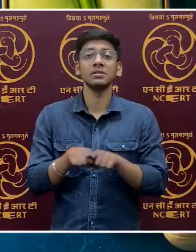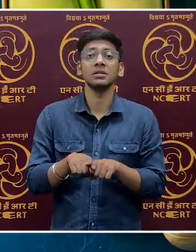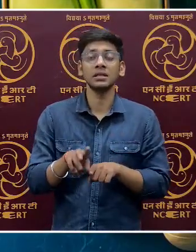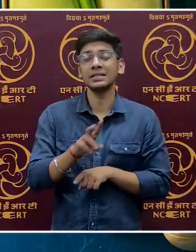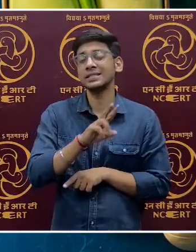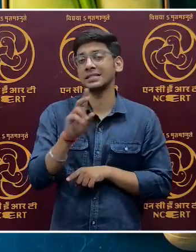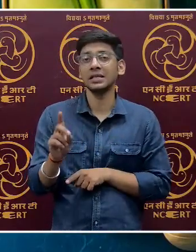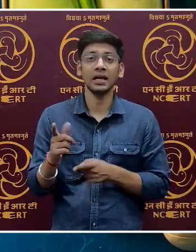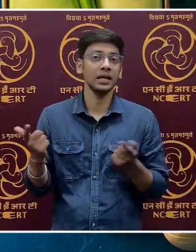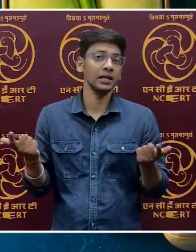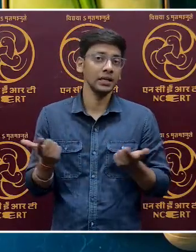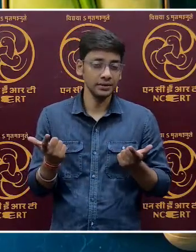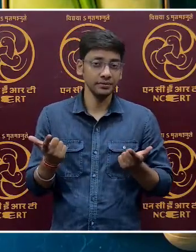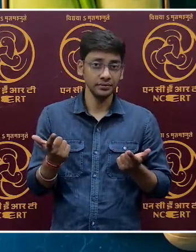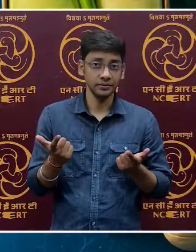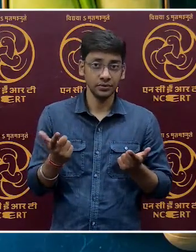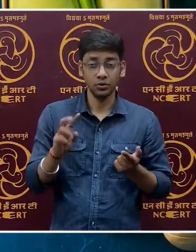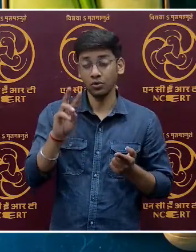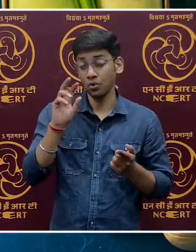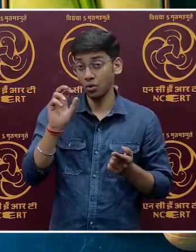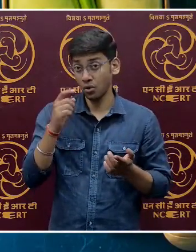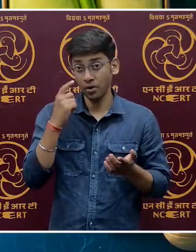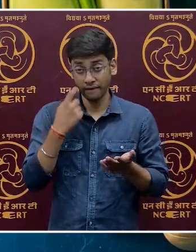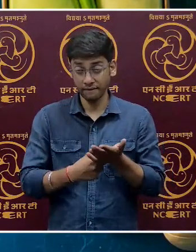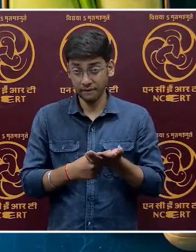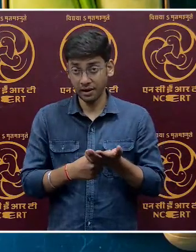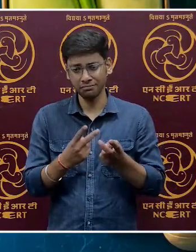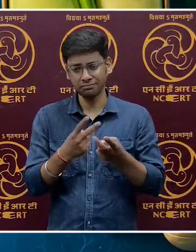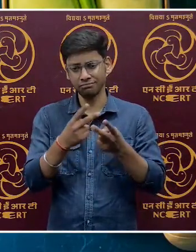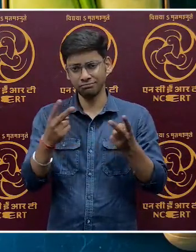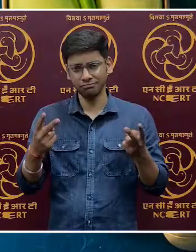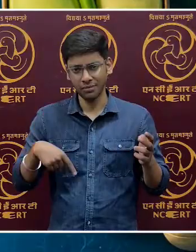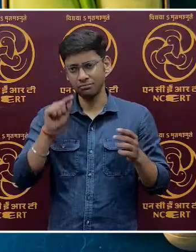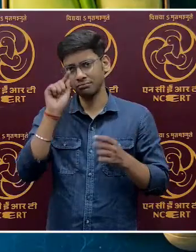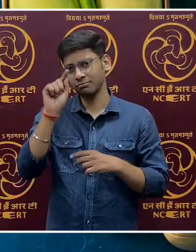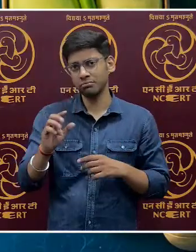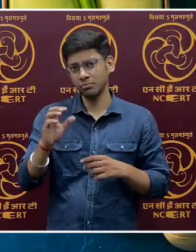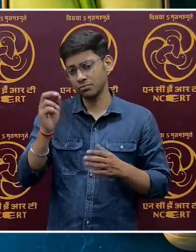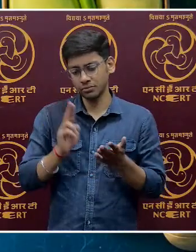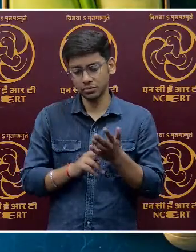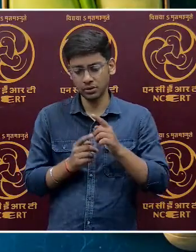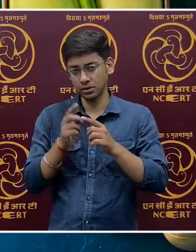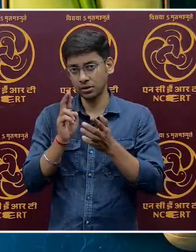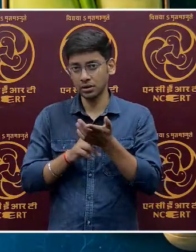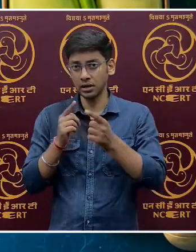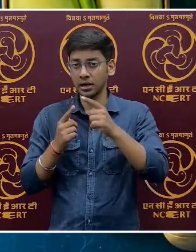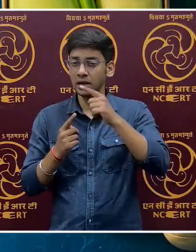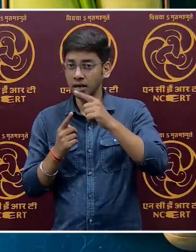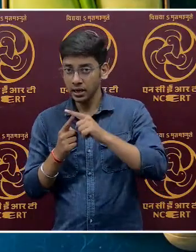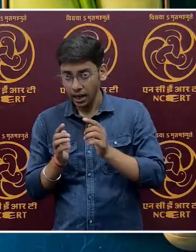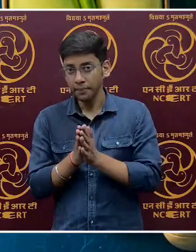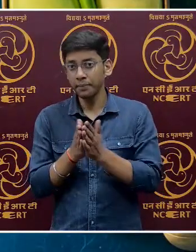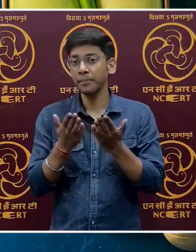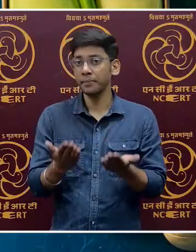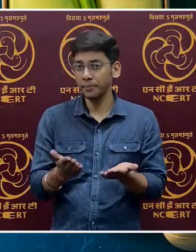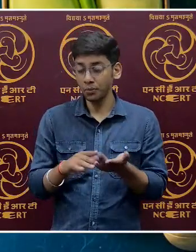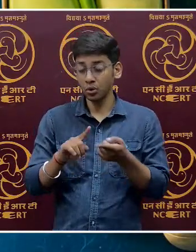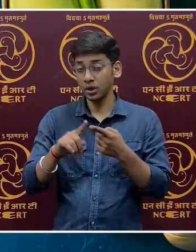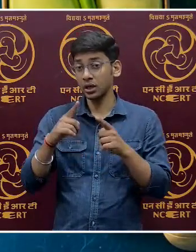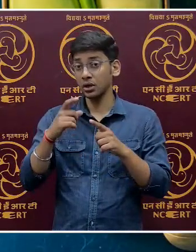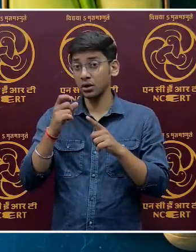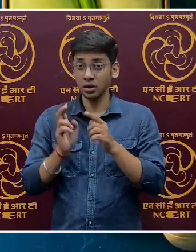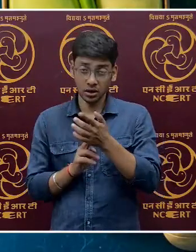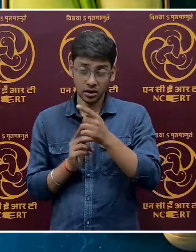most important thing, over here there are different set of content which are present, like textbook, e-content, text